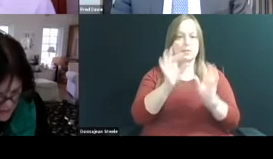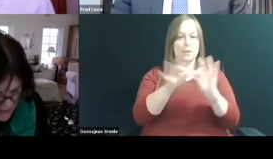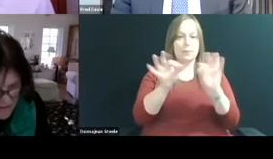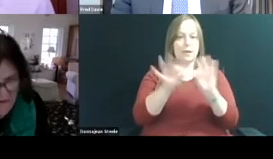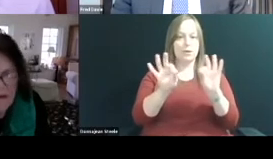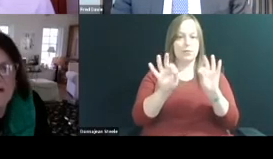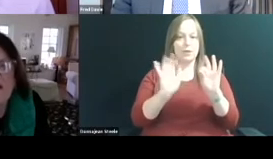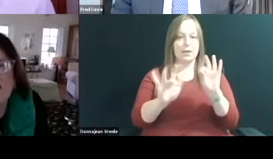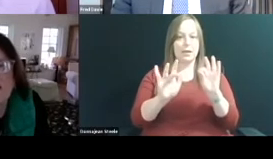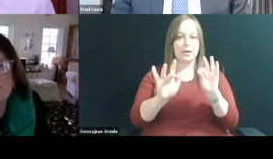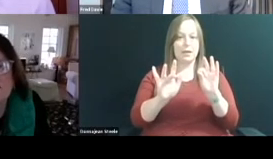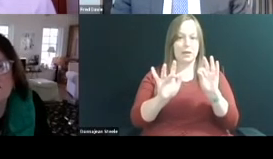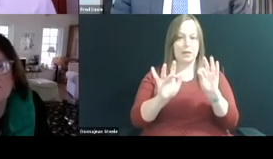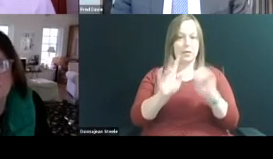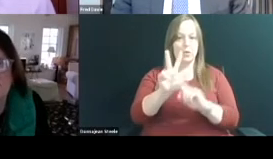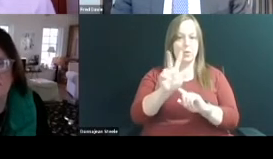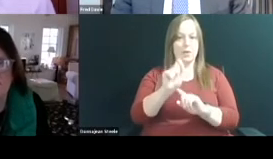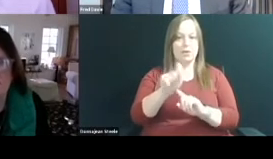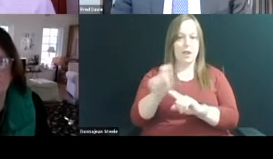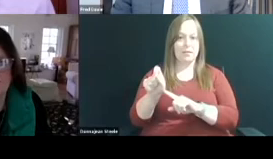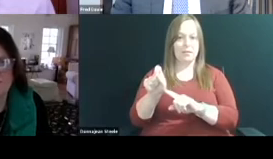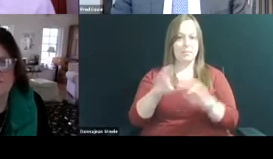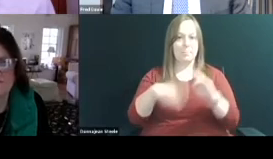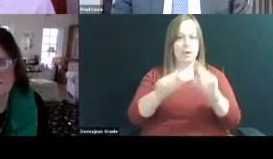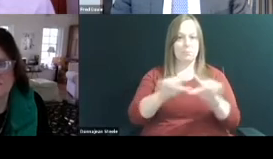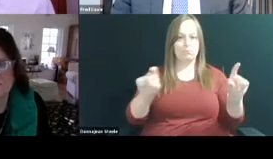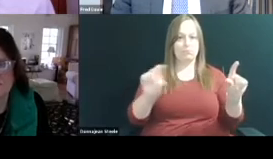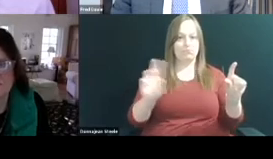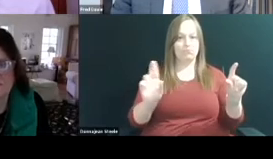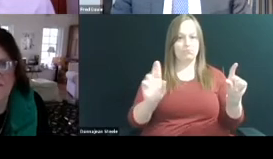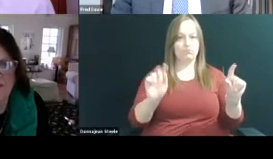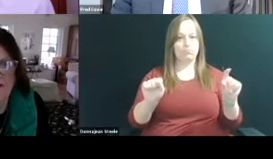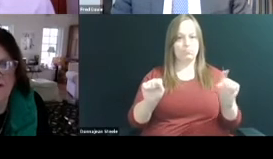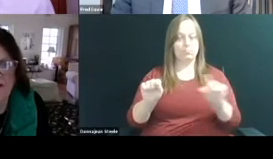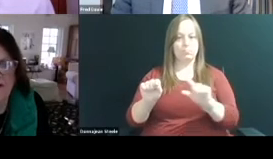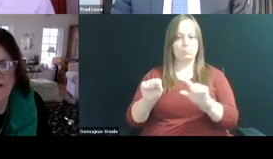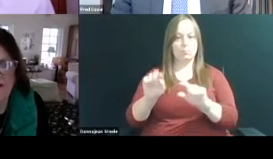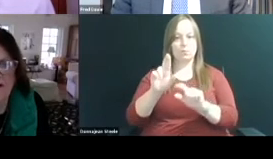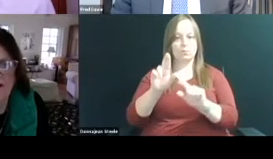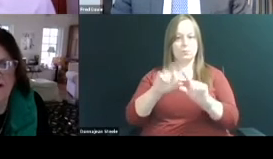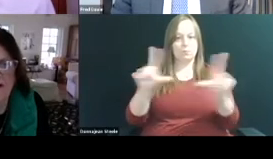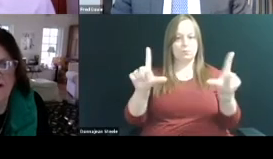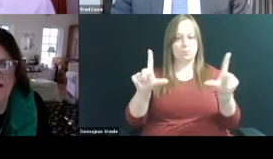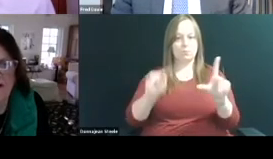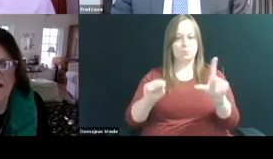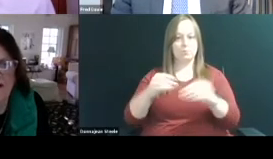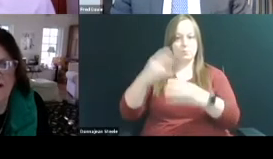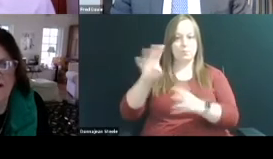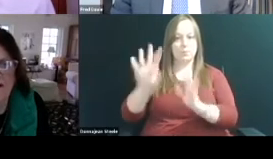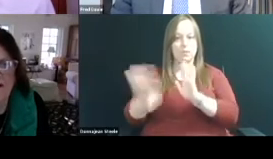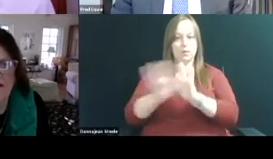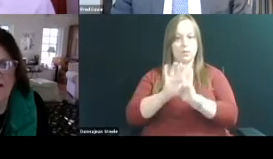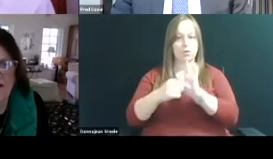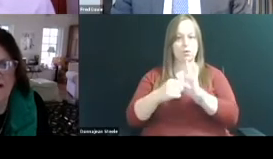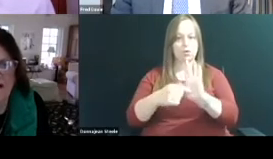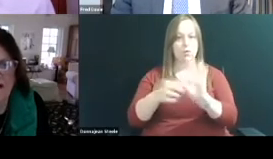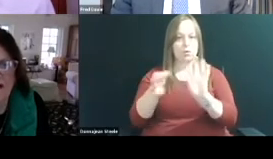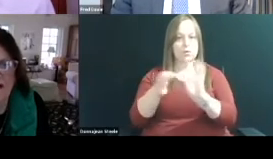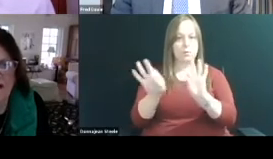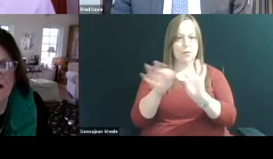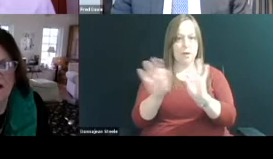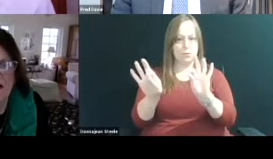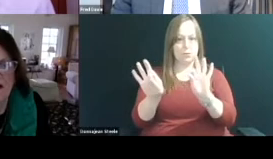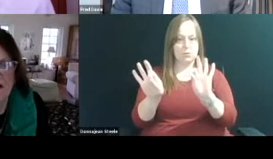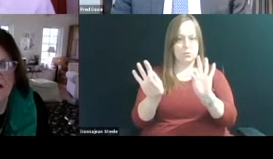by selecting the three dots at the bottom right of your Zoom window and select Show